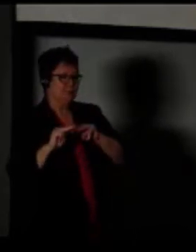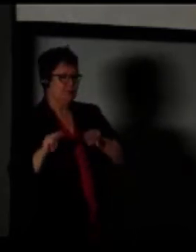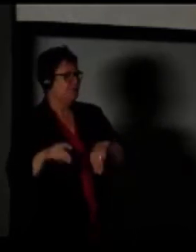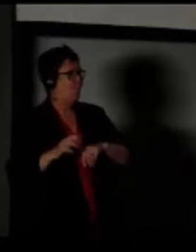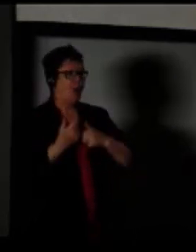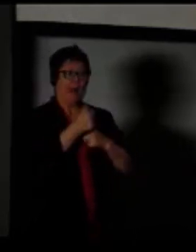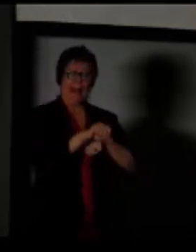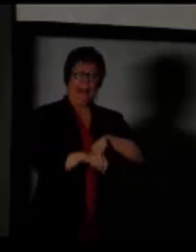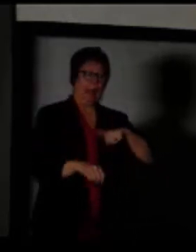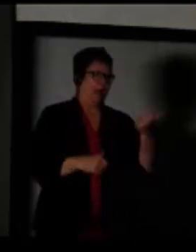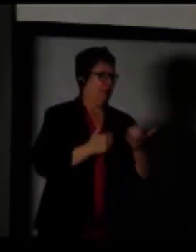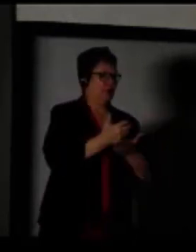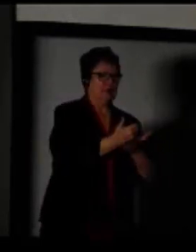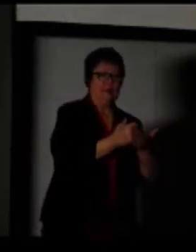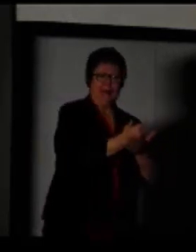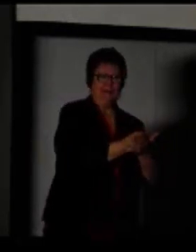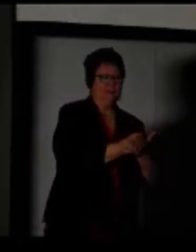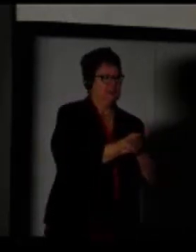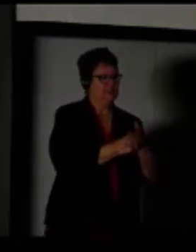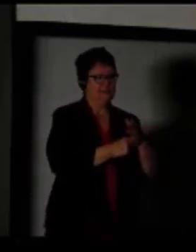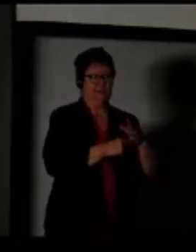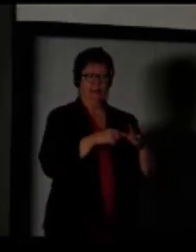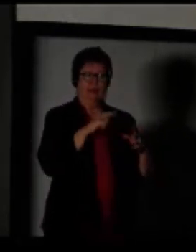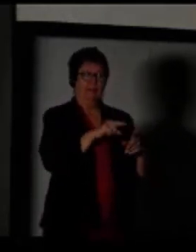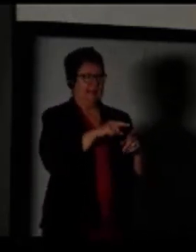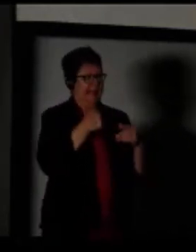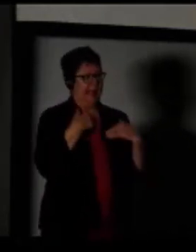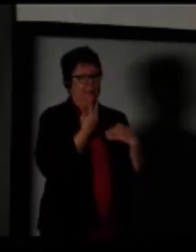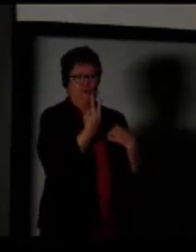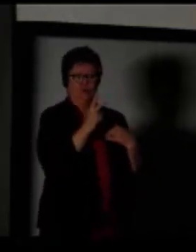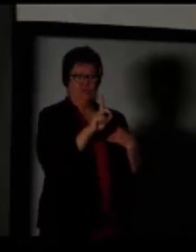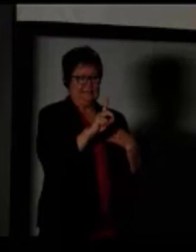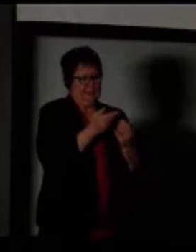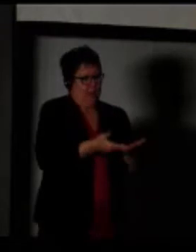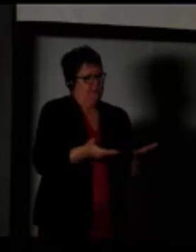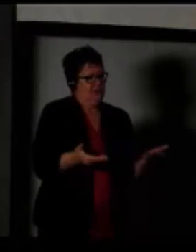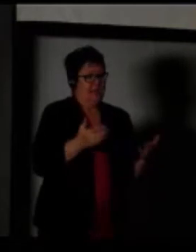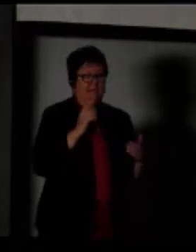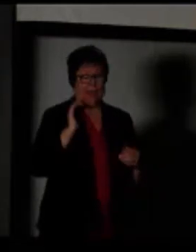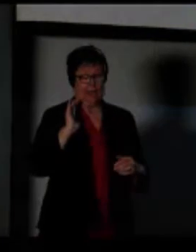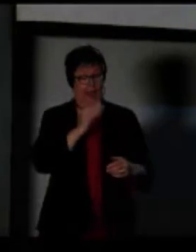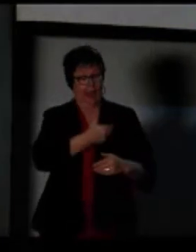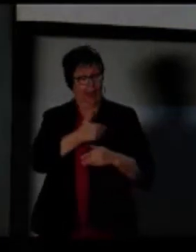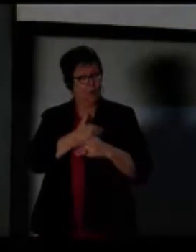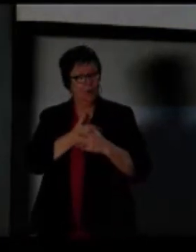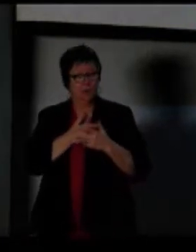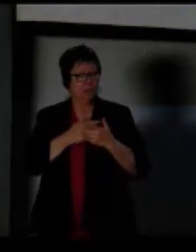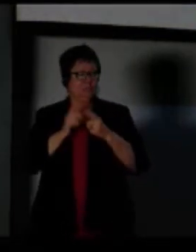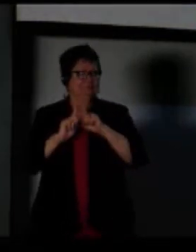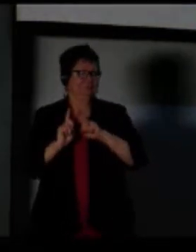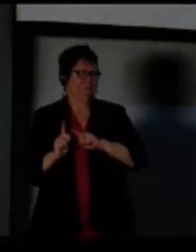other collections which were just straight 2D objects, but we are talking about everything as